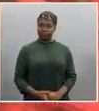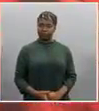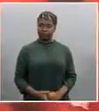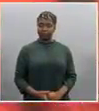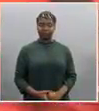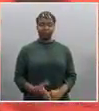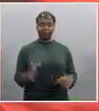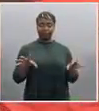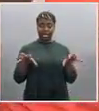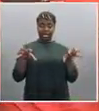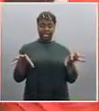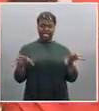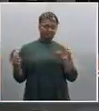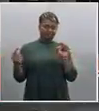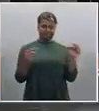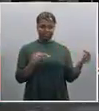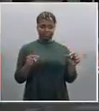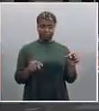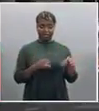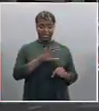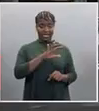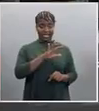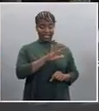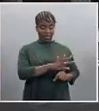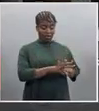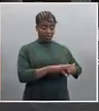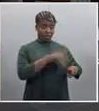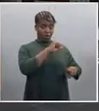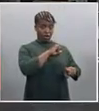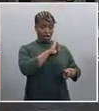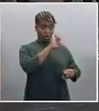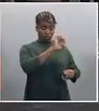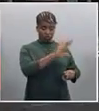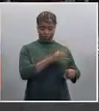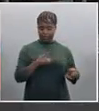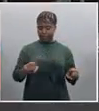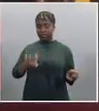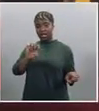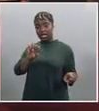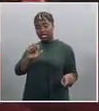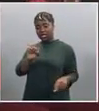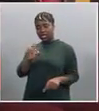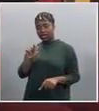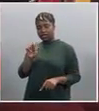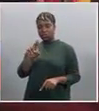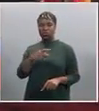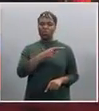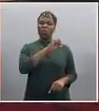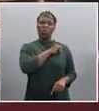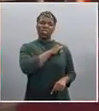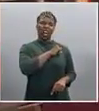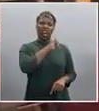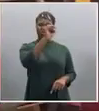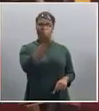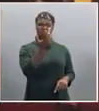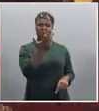It was a battle of the federations, and the once allies took swipes at each other. Cosatu is dead. They know